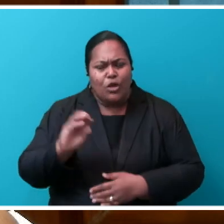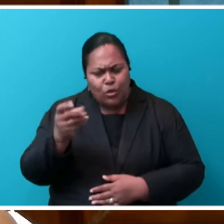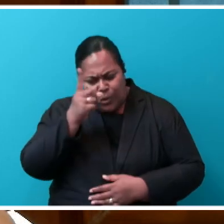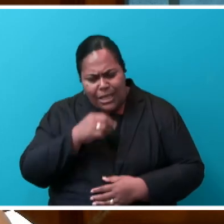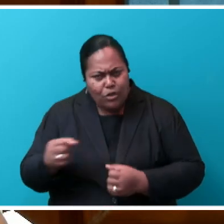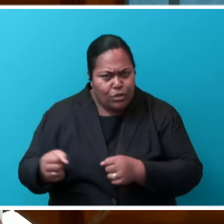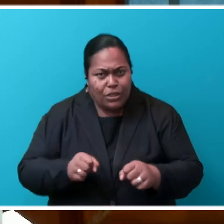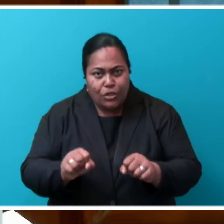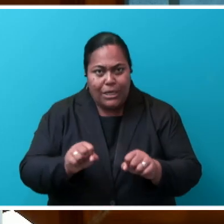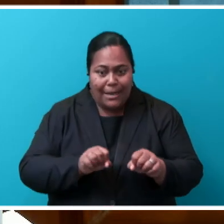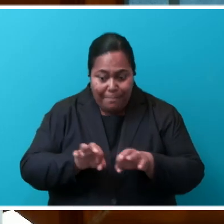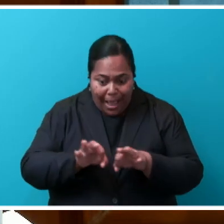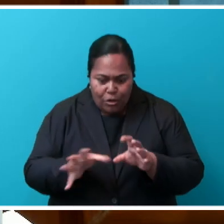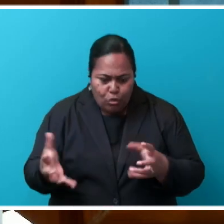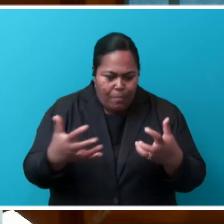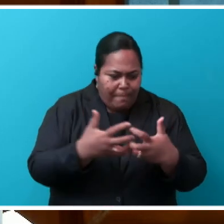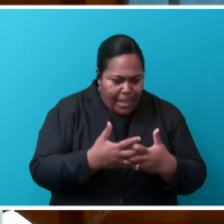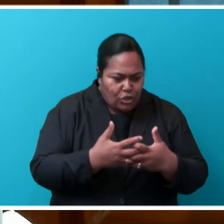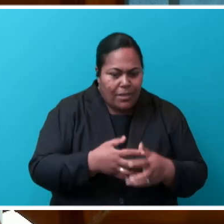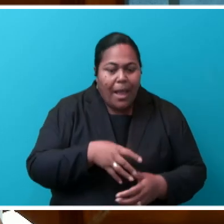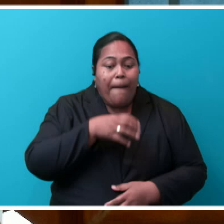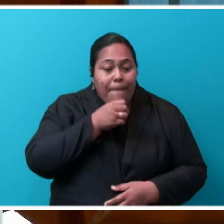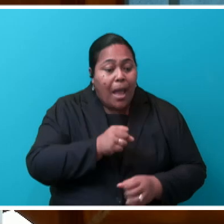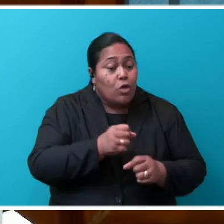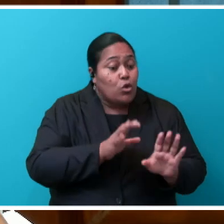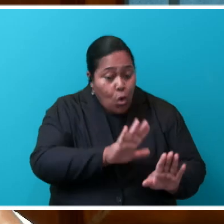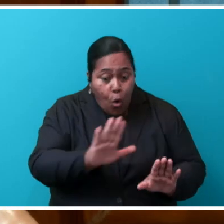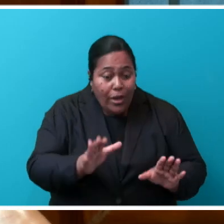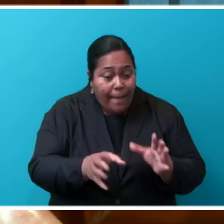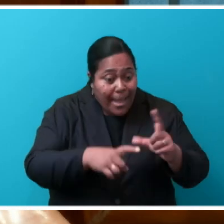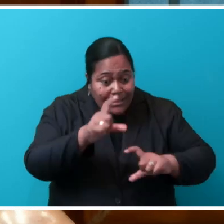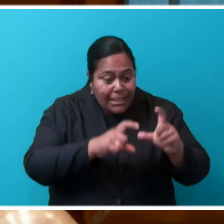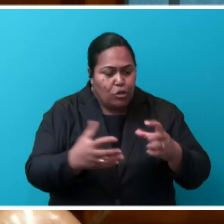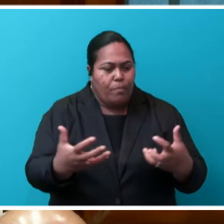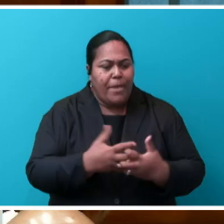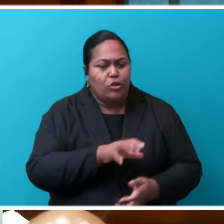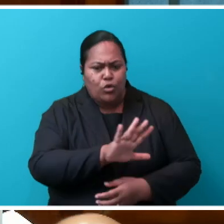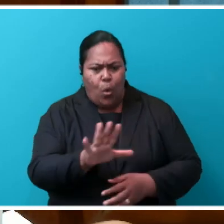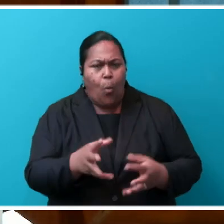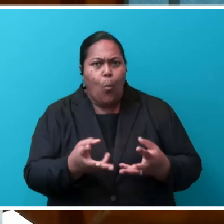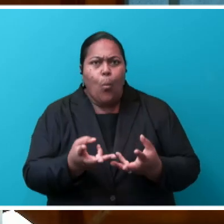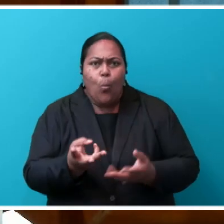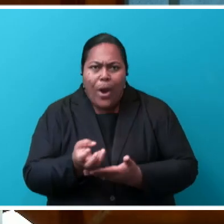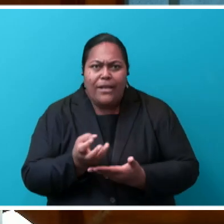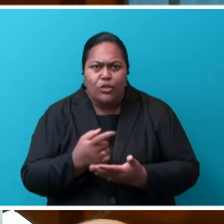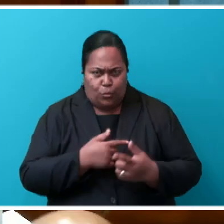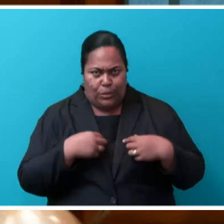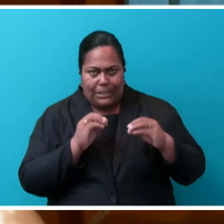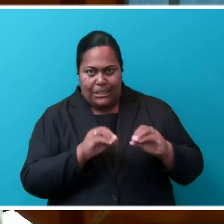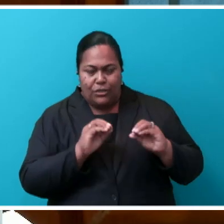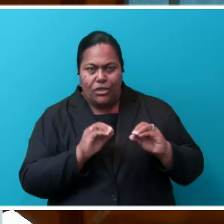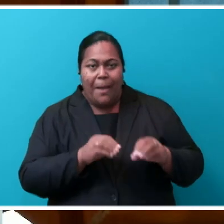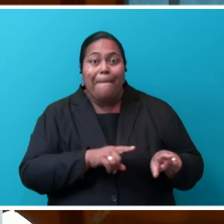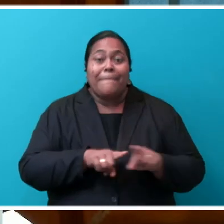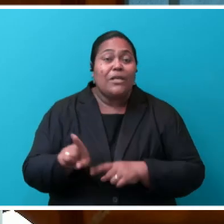manpower structure to the accepted level and supported by its structural framework. In principle, this would mean that the